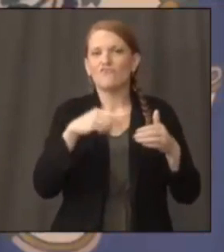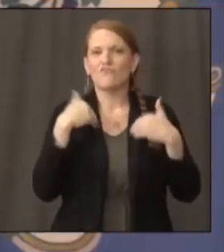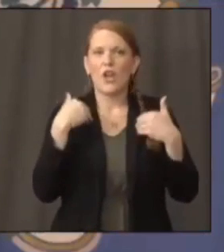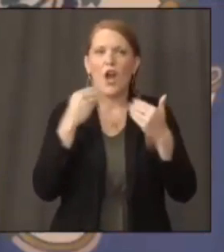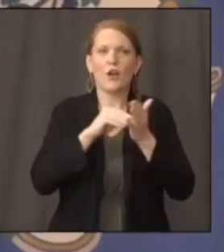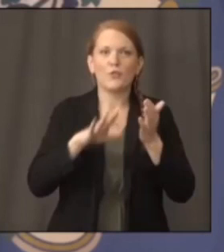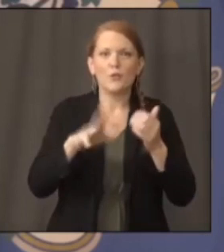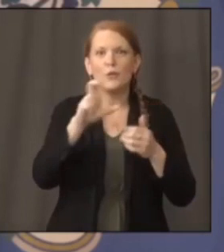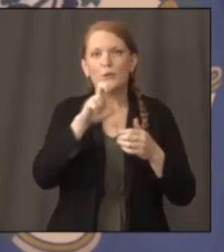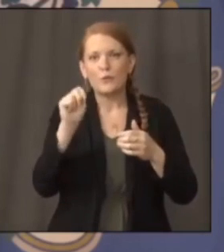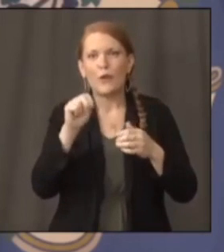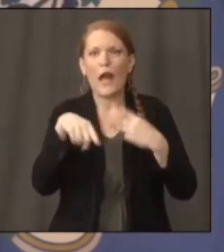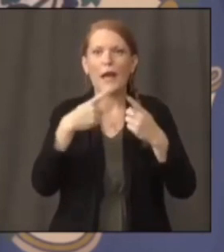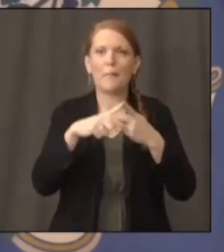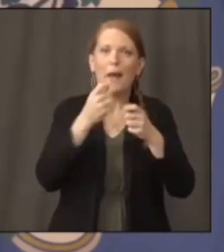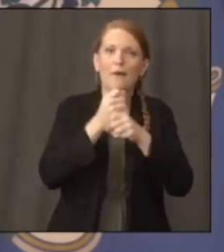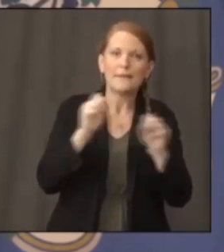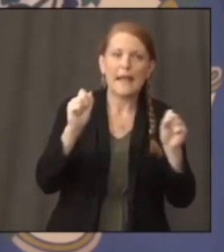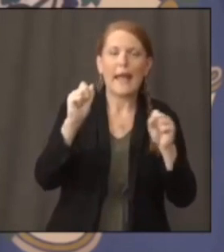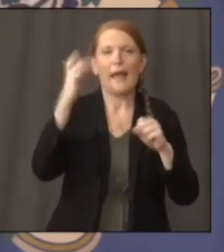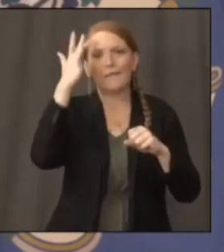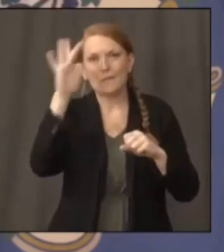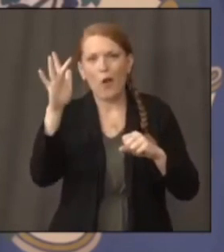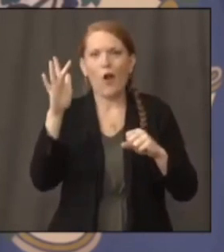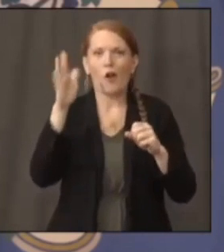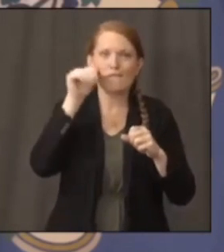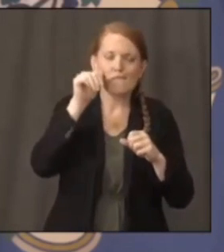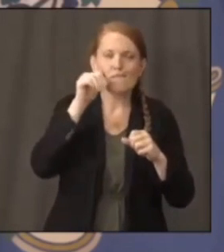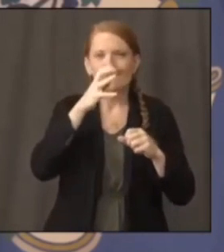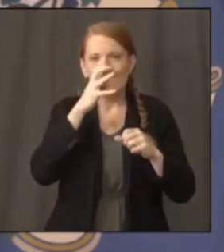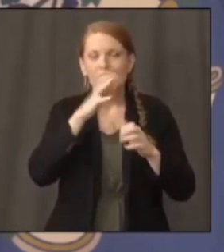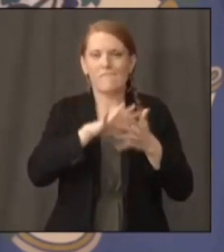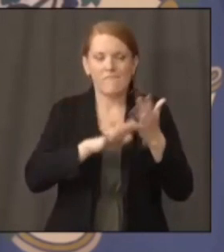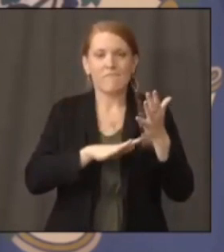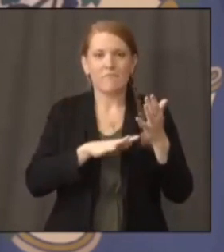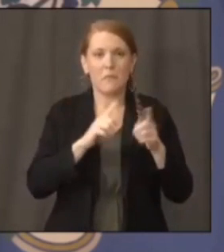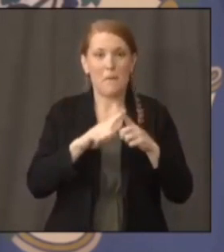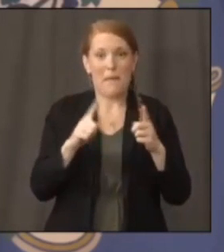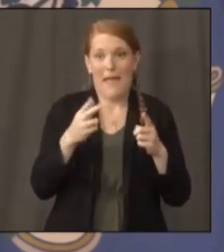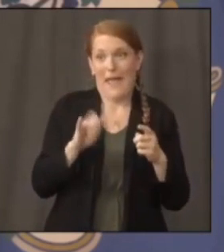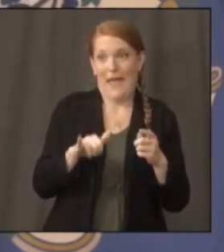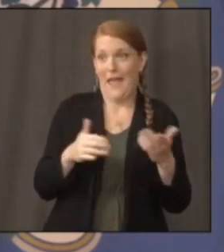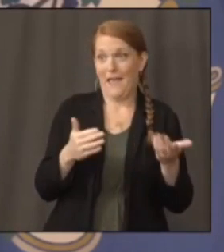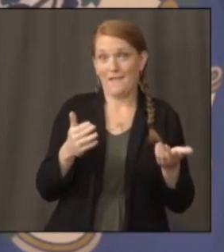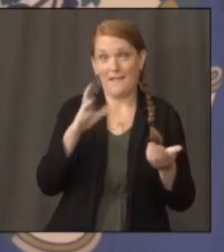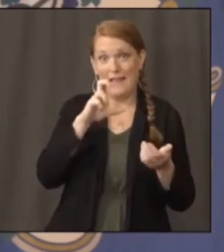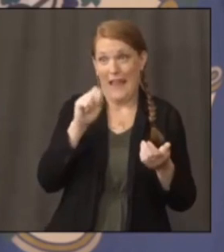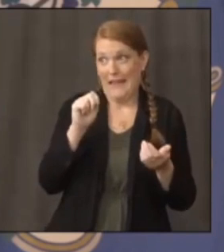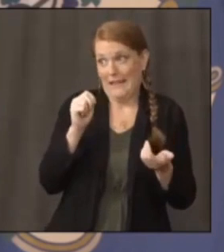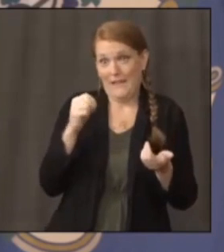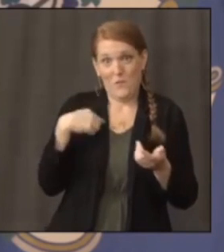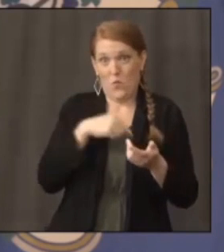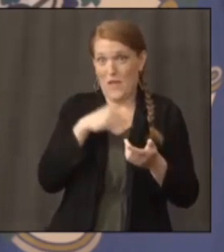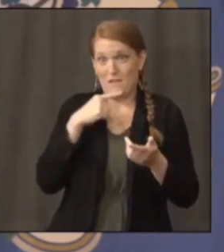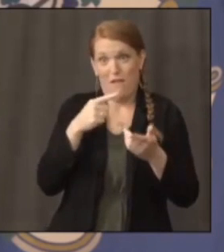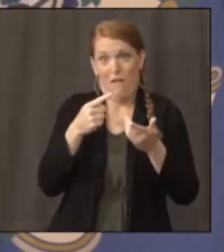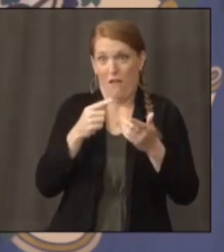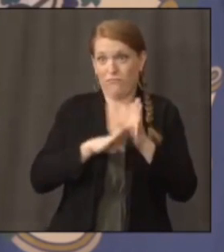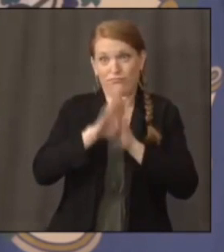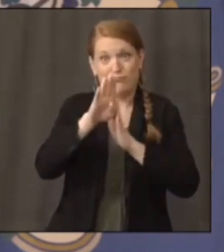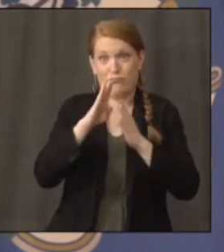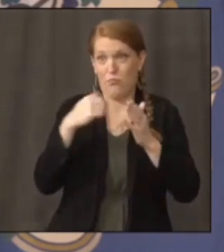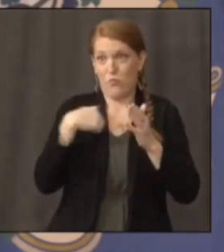stay safe and be smart. Love to hear your thoughts as we look. Connecticut's winning right now. We're winning because we are being smart. We got to keep it up,